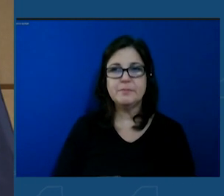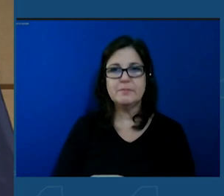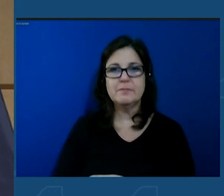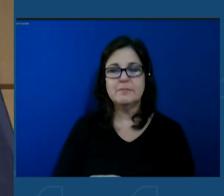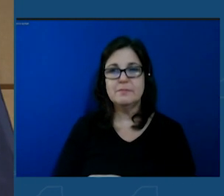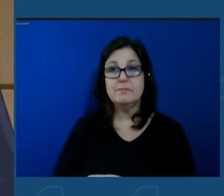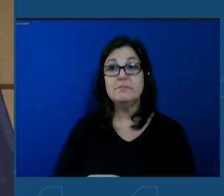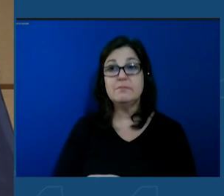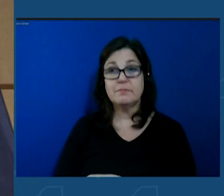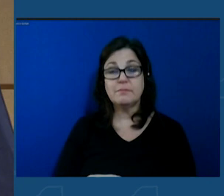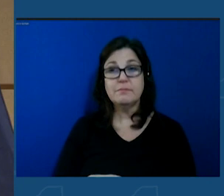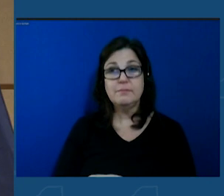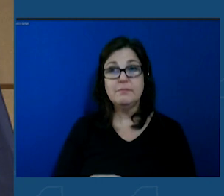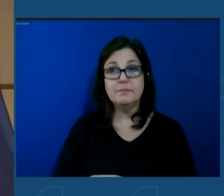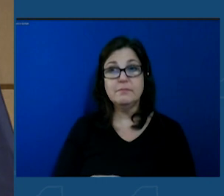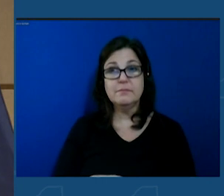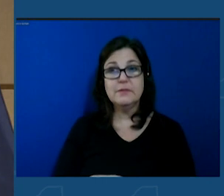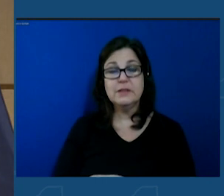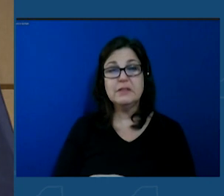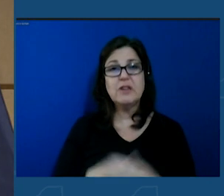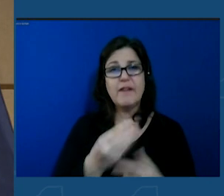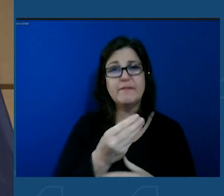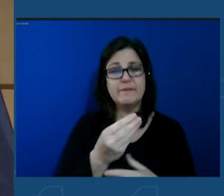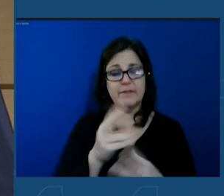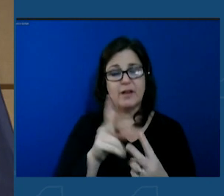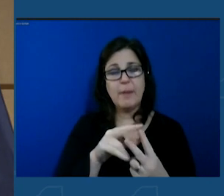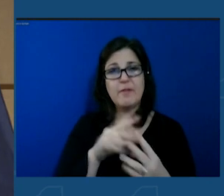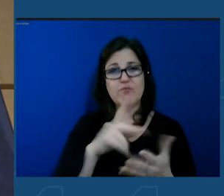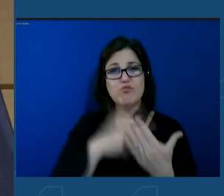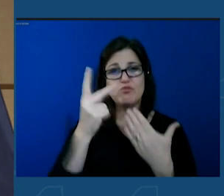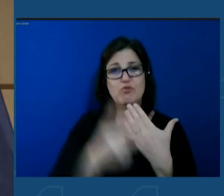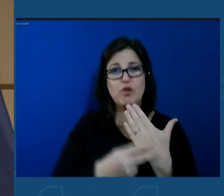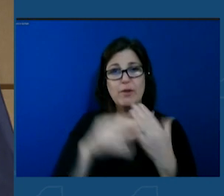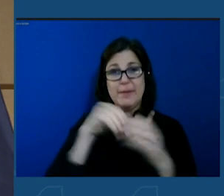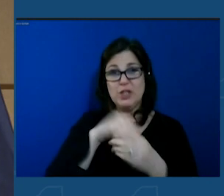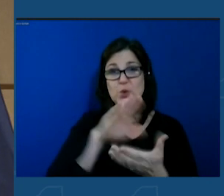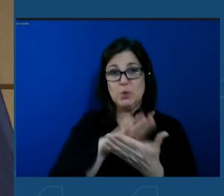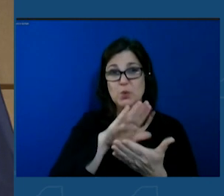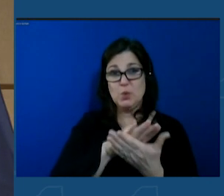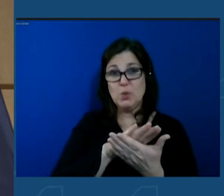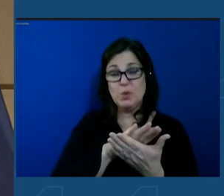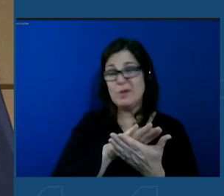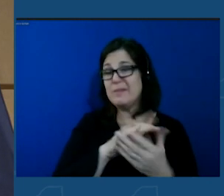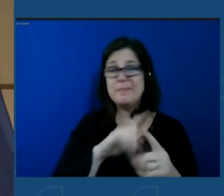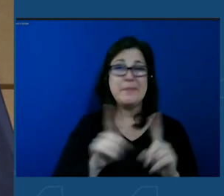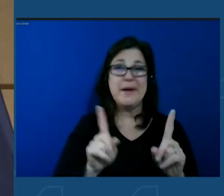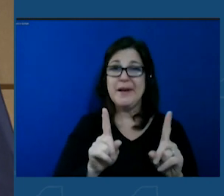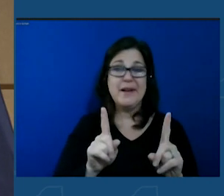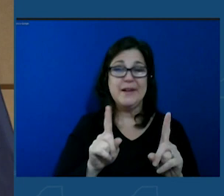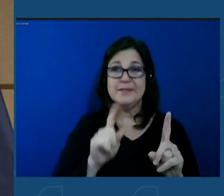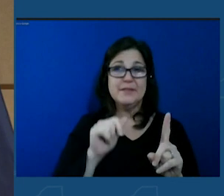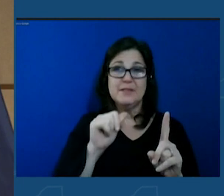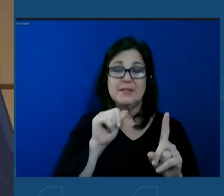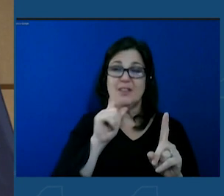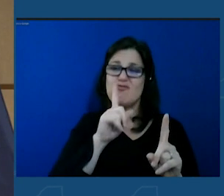So there are a couple of programs within schools, but they're not directed to helping the